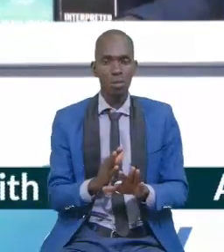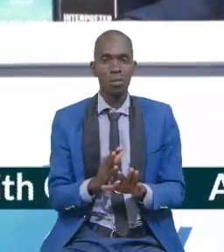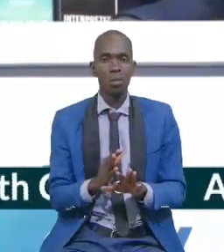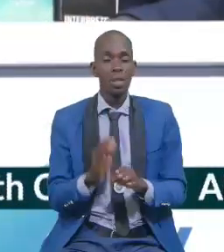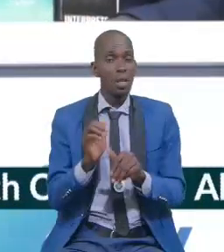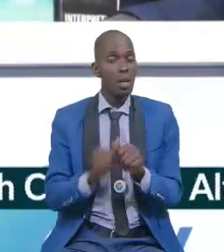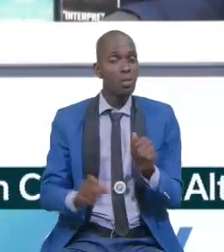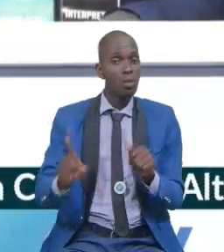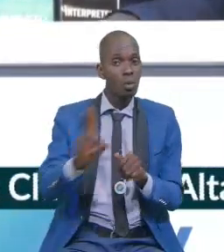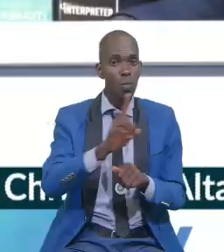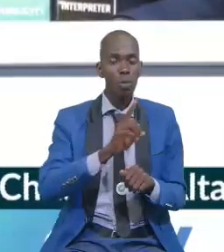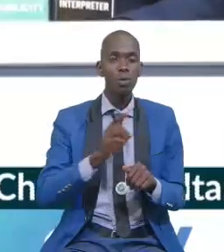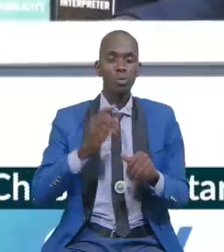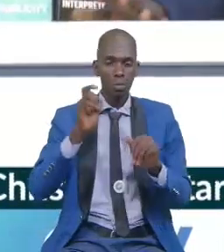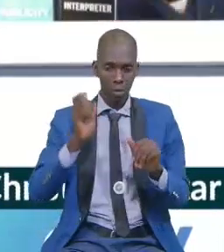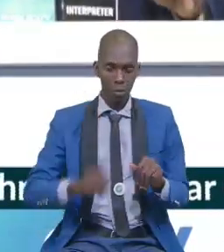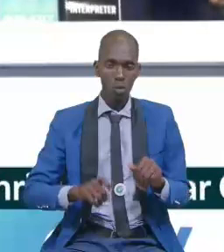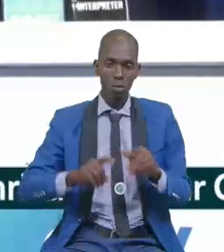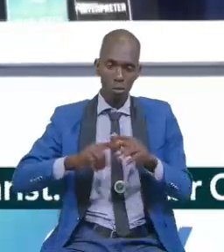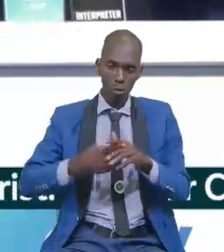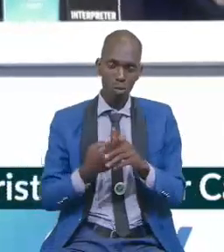Everybody should be praying now.